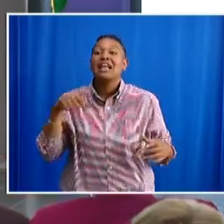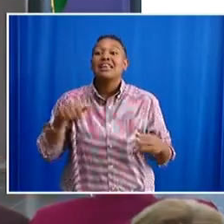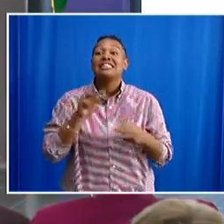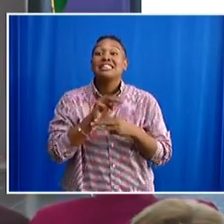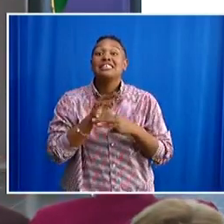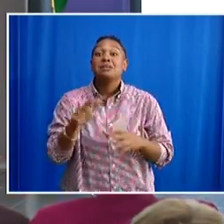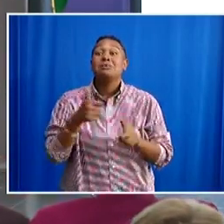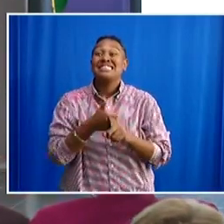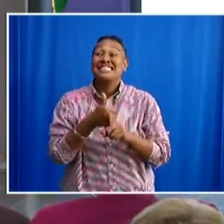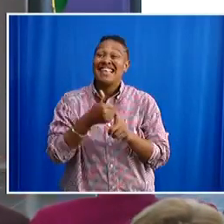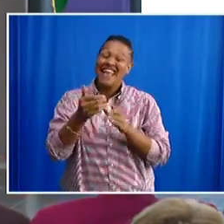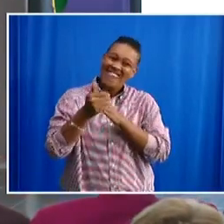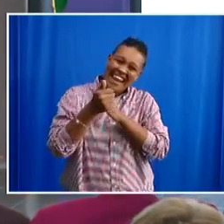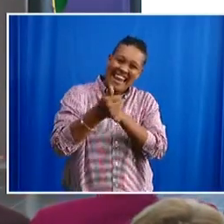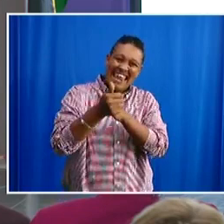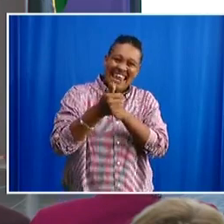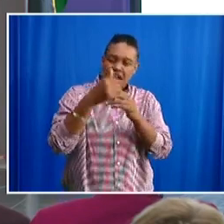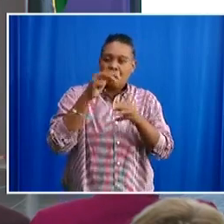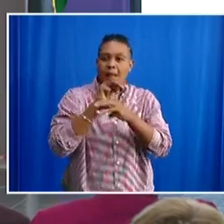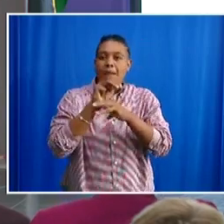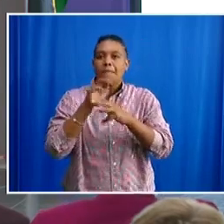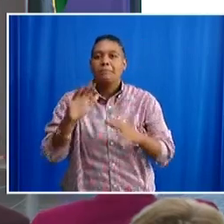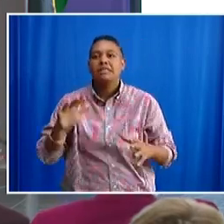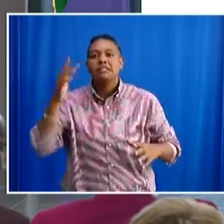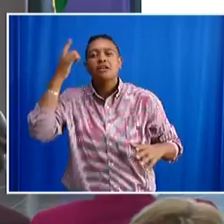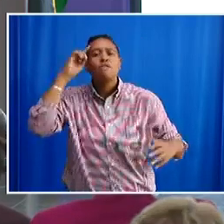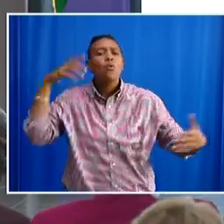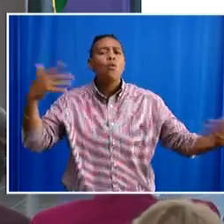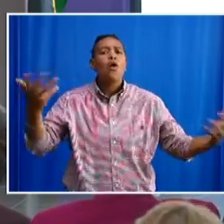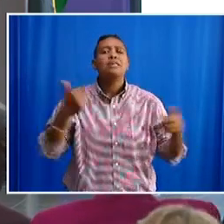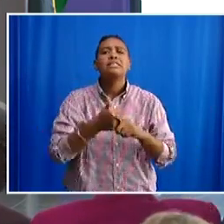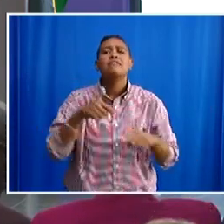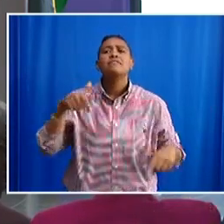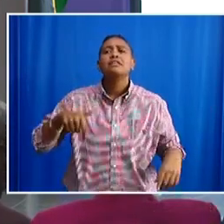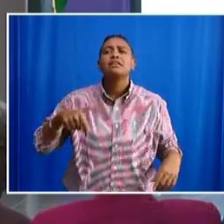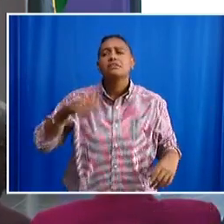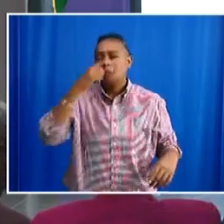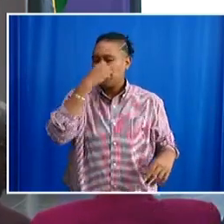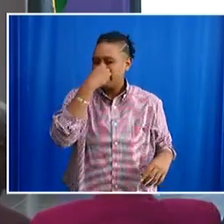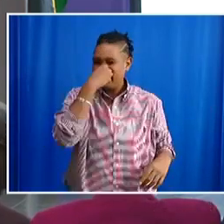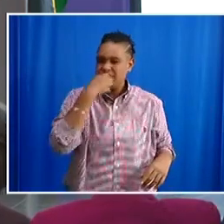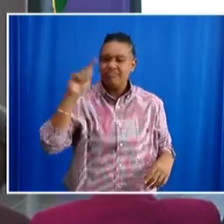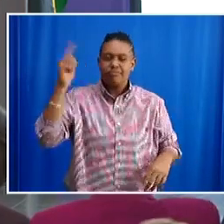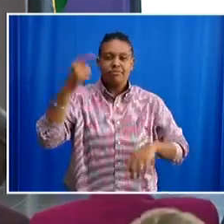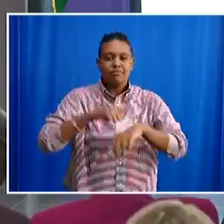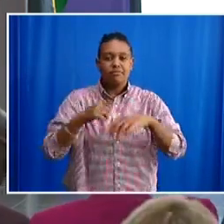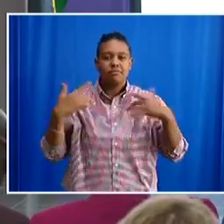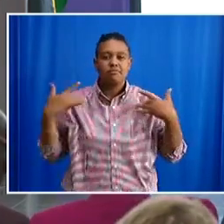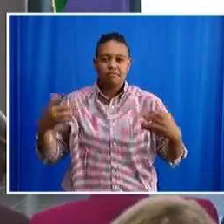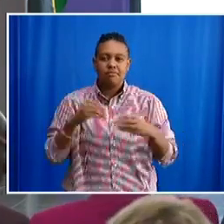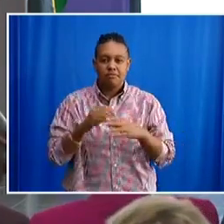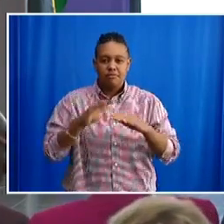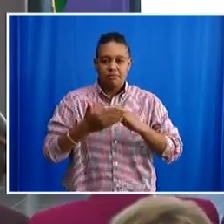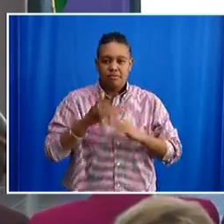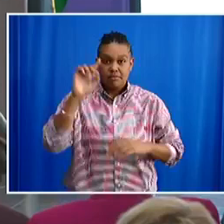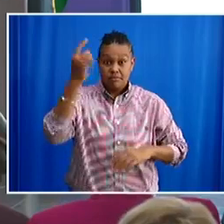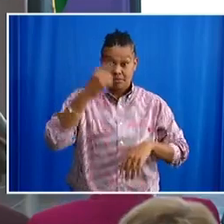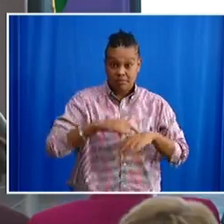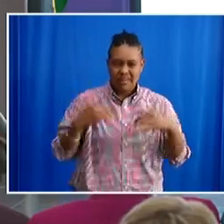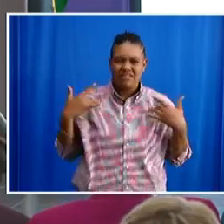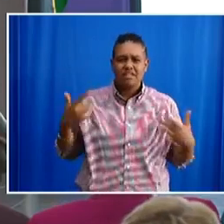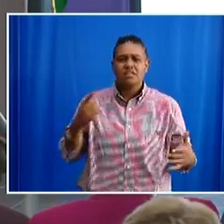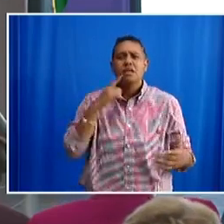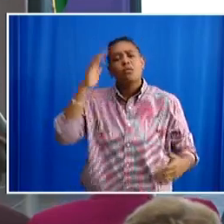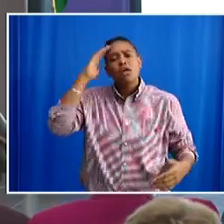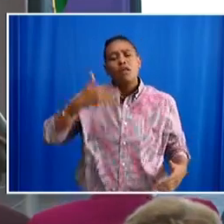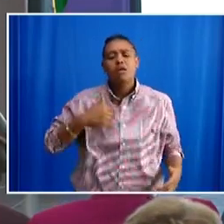minister is the lead minister for this first-time event in Jamaica. So please help